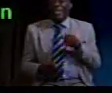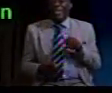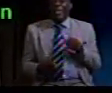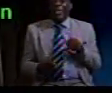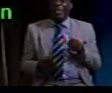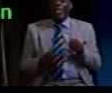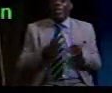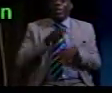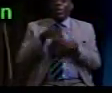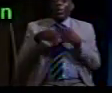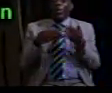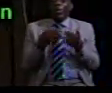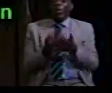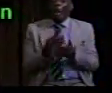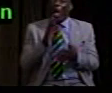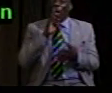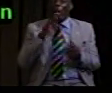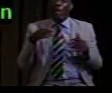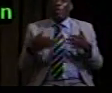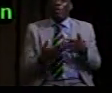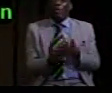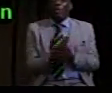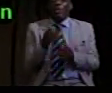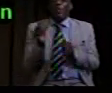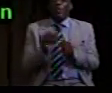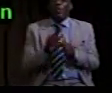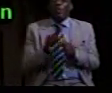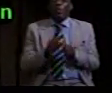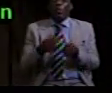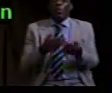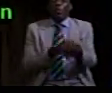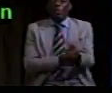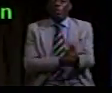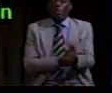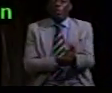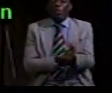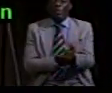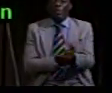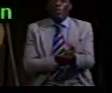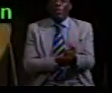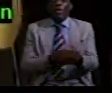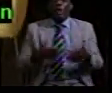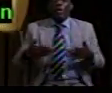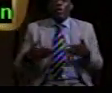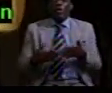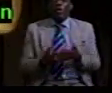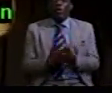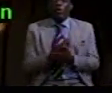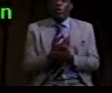end. They are new every morning. They are new.